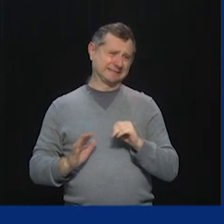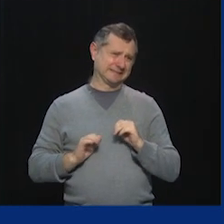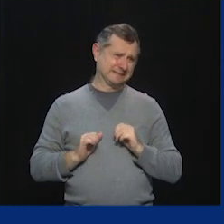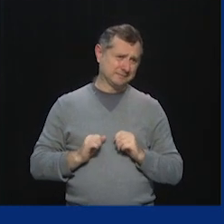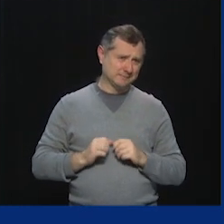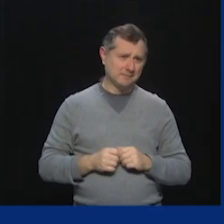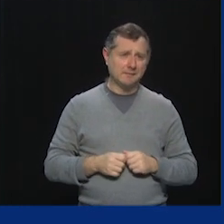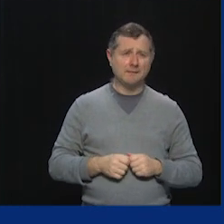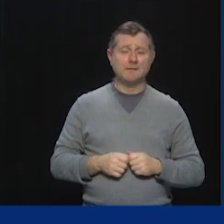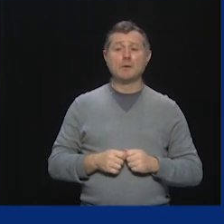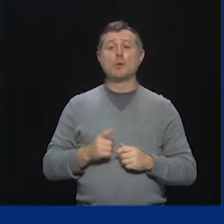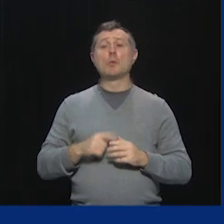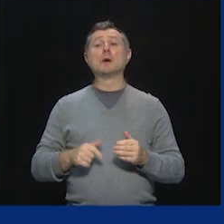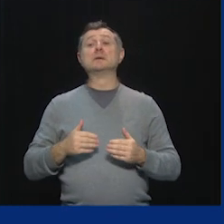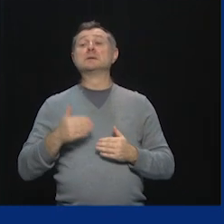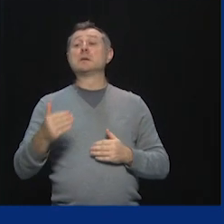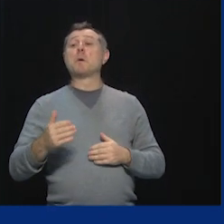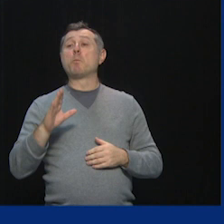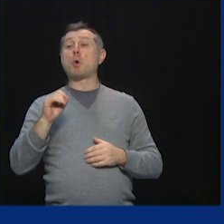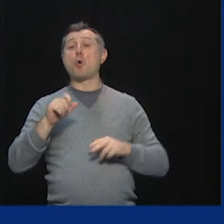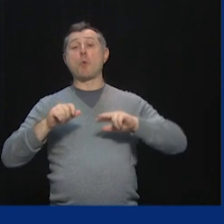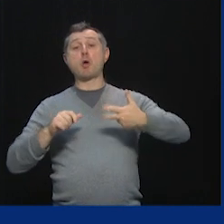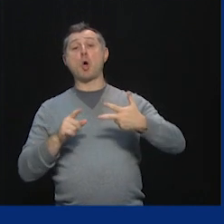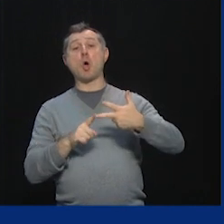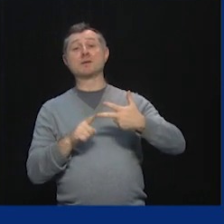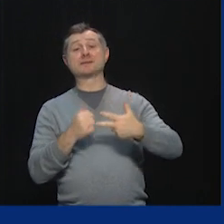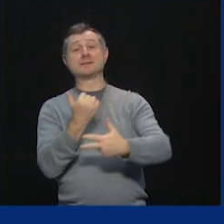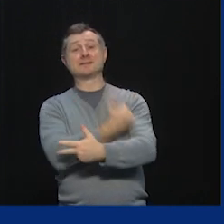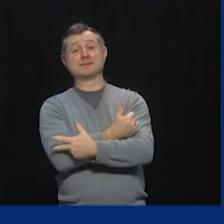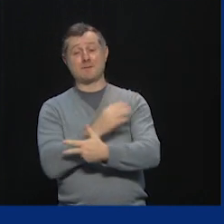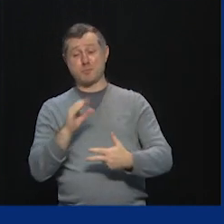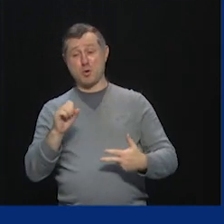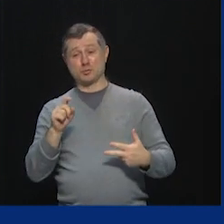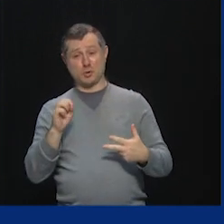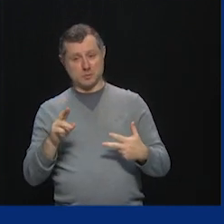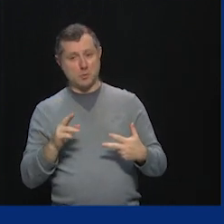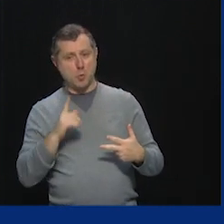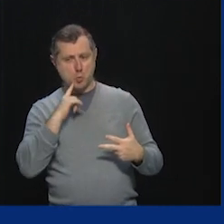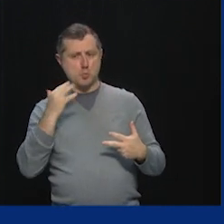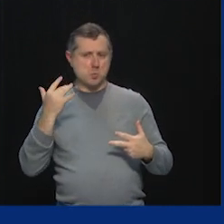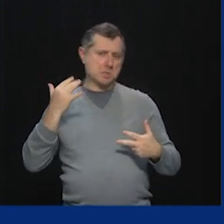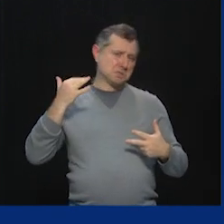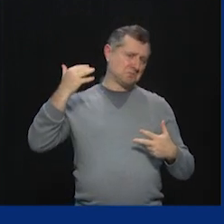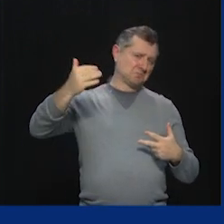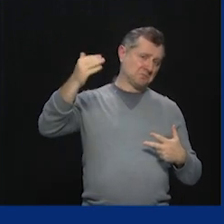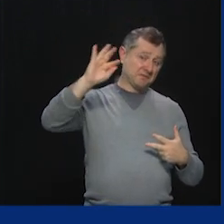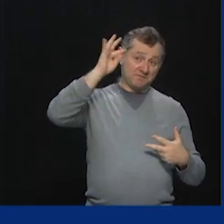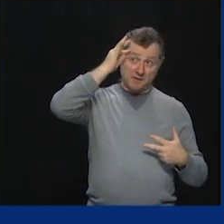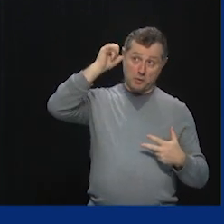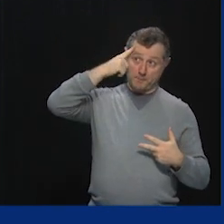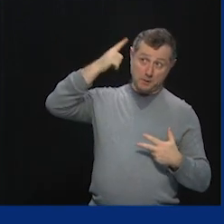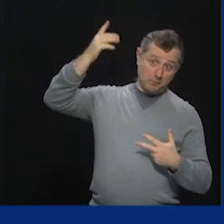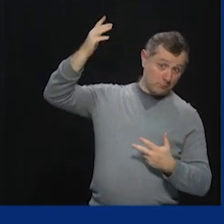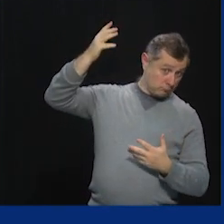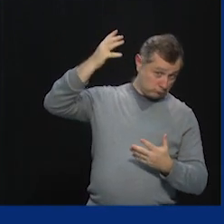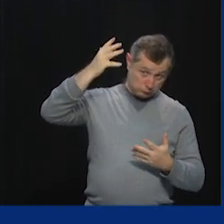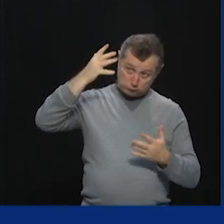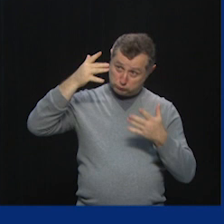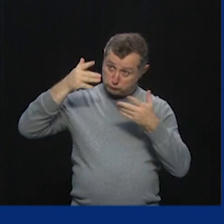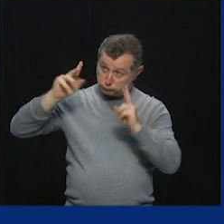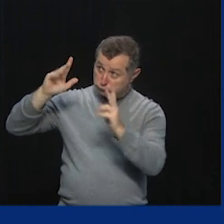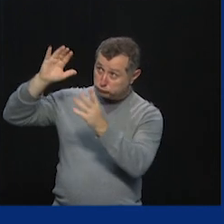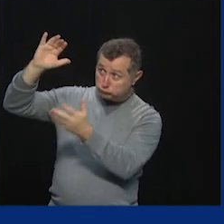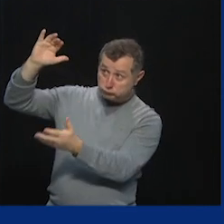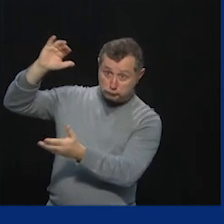Next up, booster shots. We are waiting for the federal government to permit these. They've told us